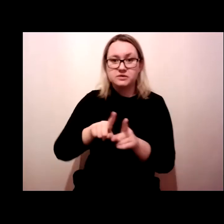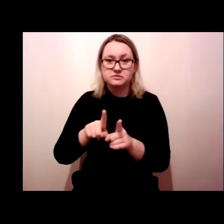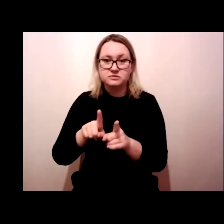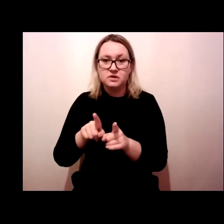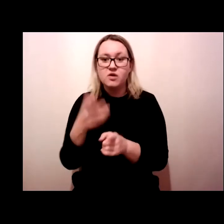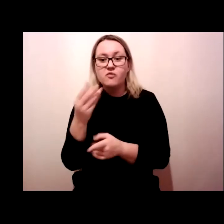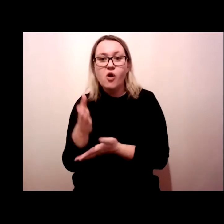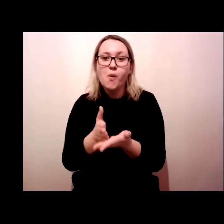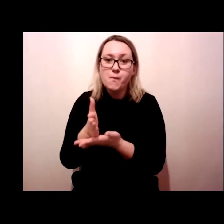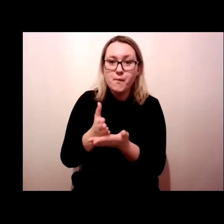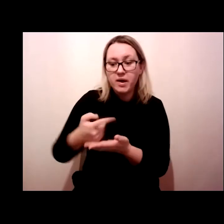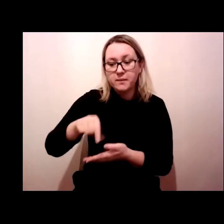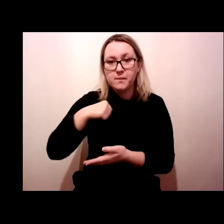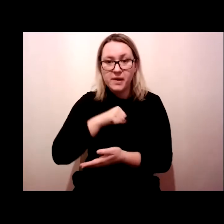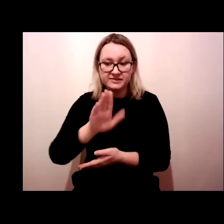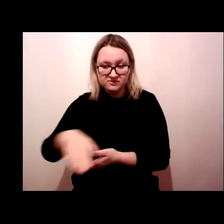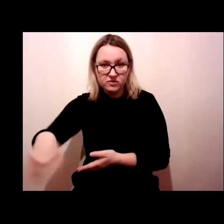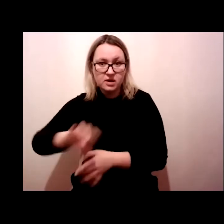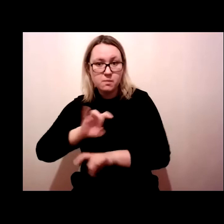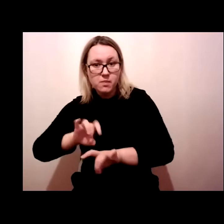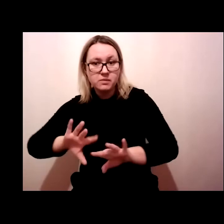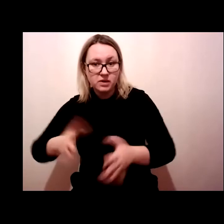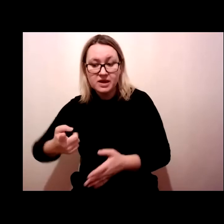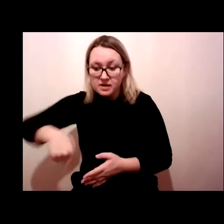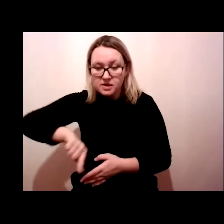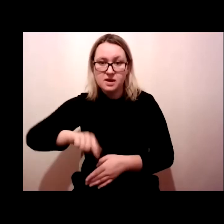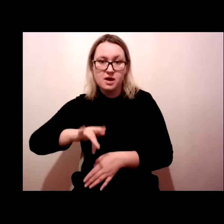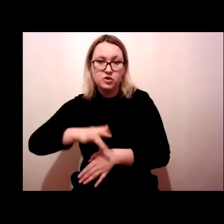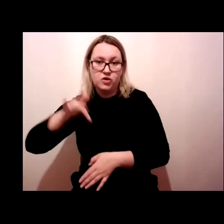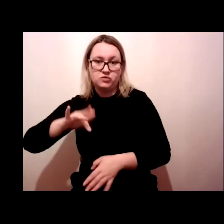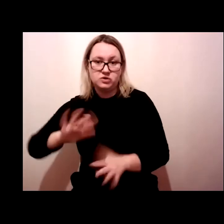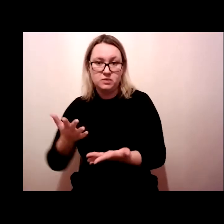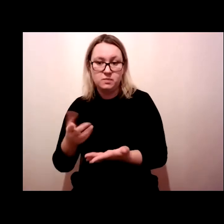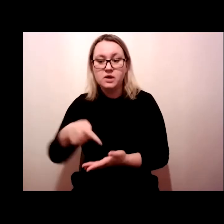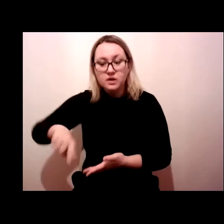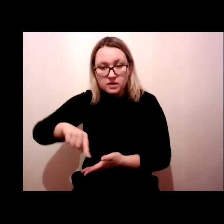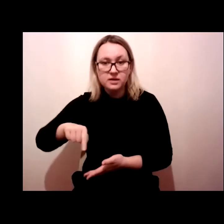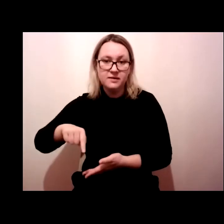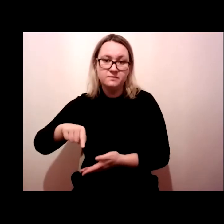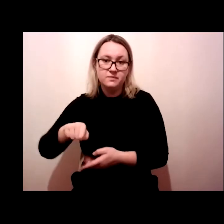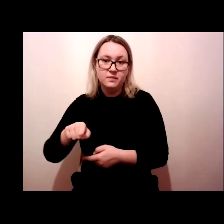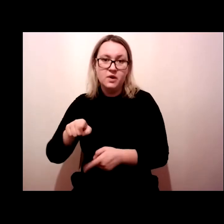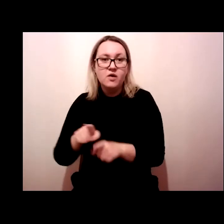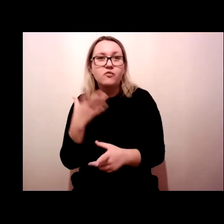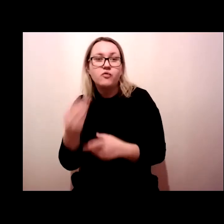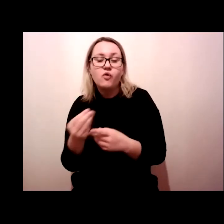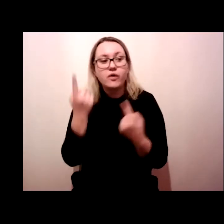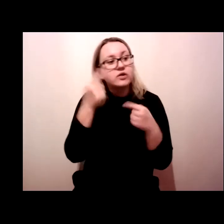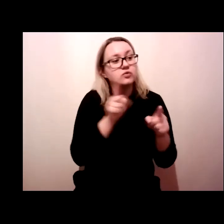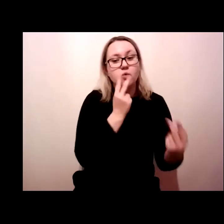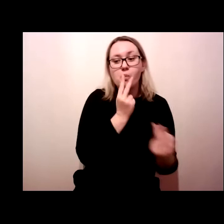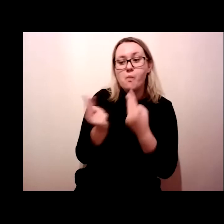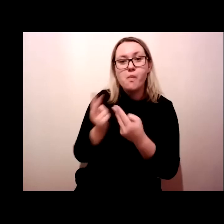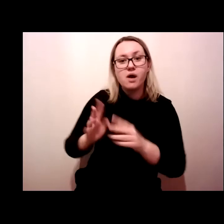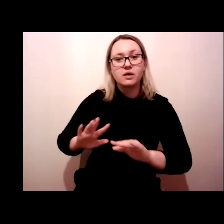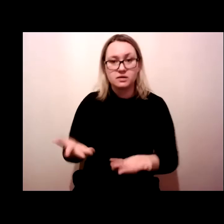children and adolescents, I believe that it is the experience of children themselves that